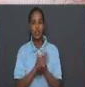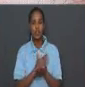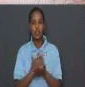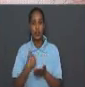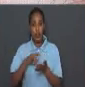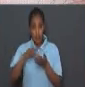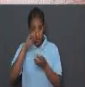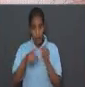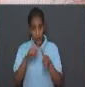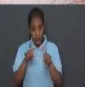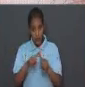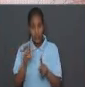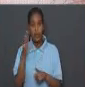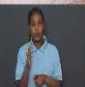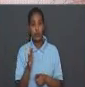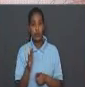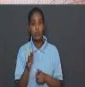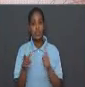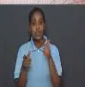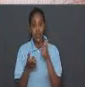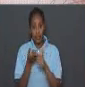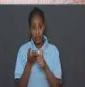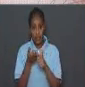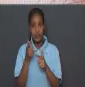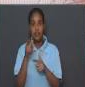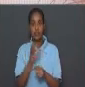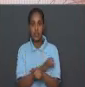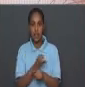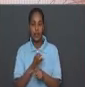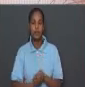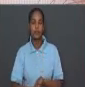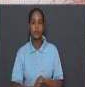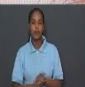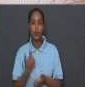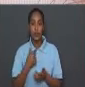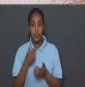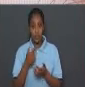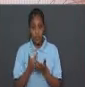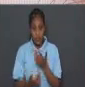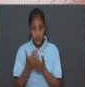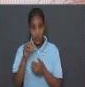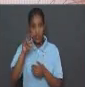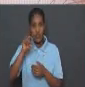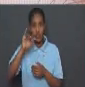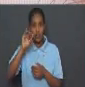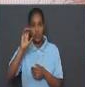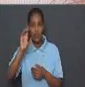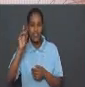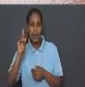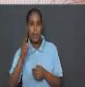In today's lesson, we learned about different types of secondary cells. We discussed